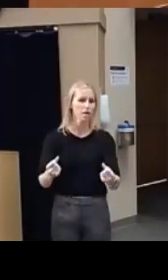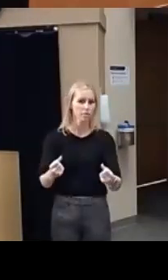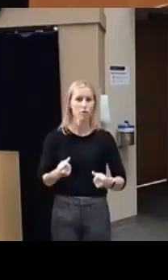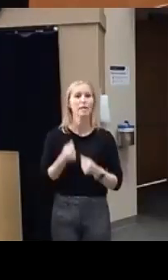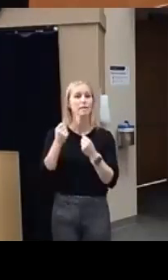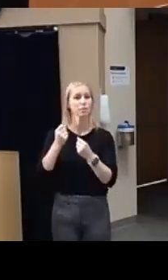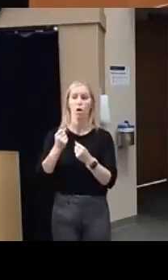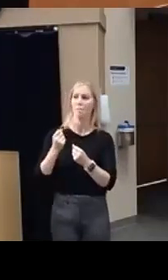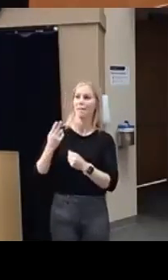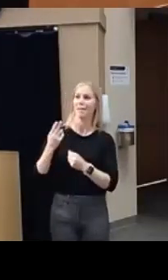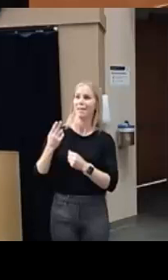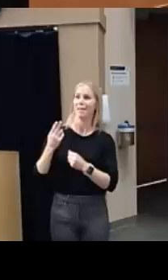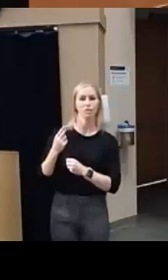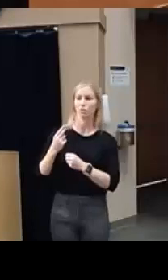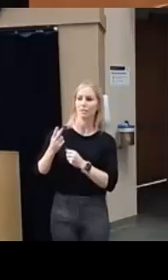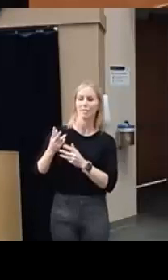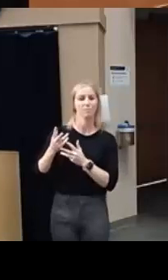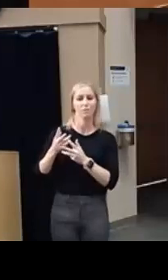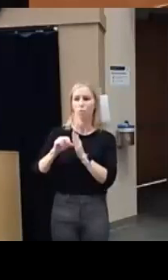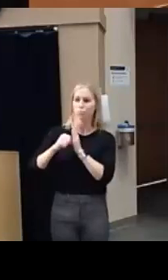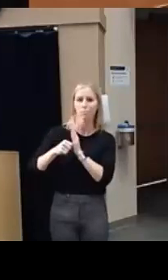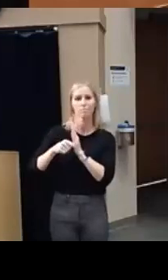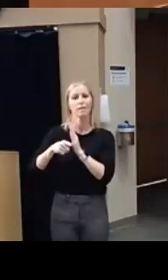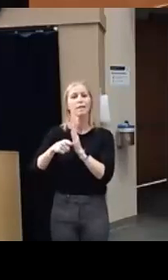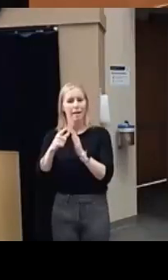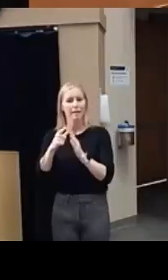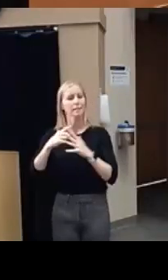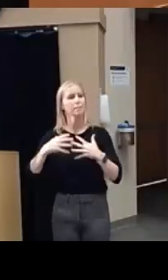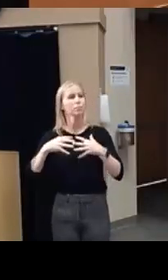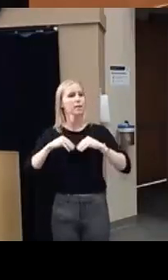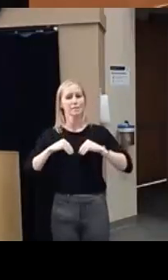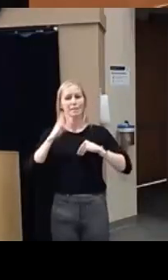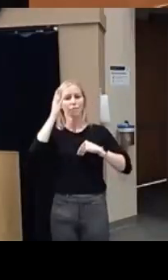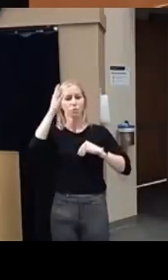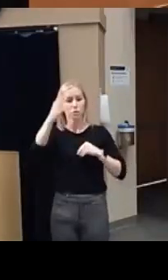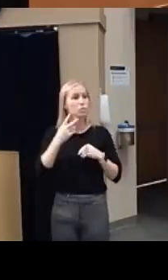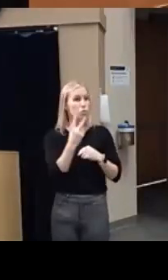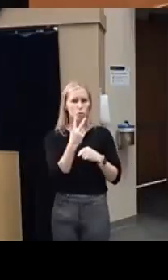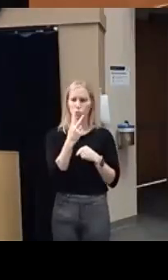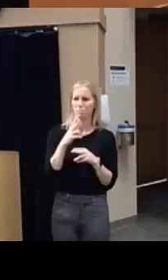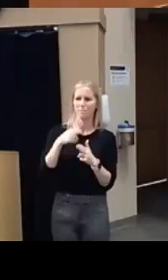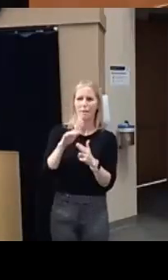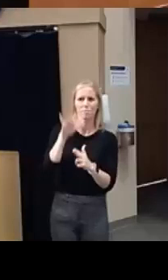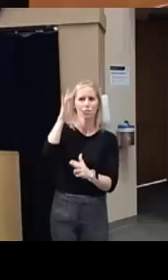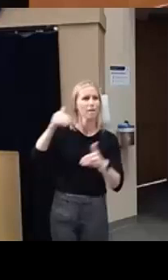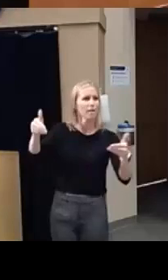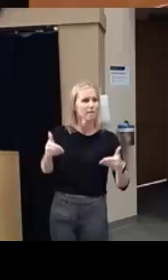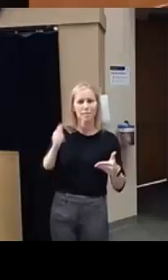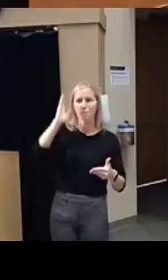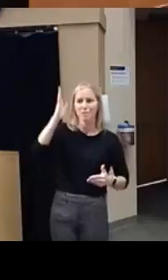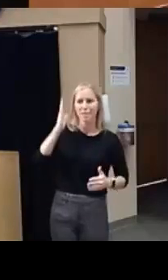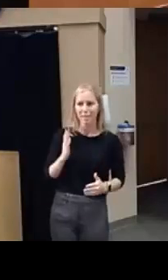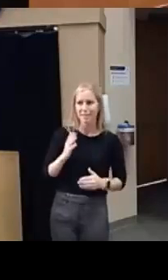Embracing the Future. We have two very esteemed guests today presenting, and a lot of people in the audience who make